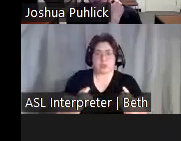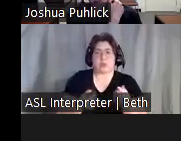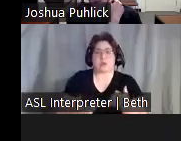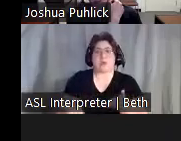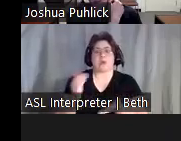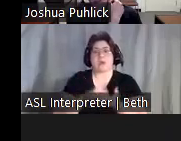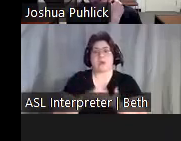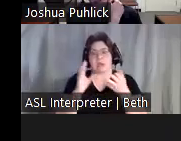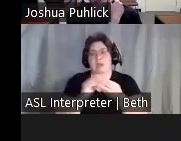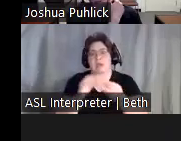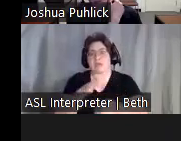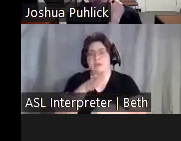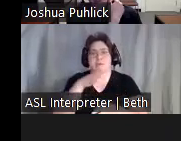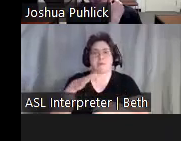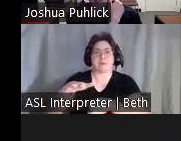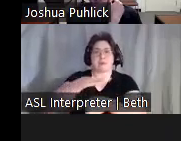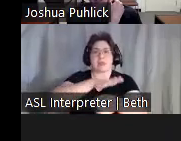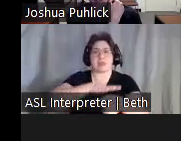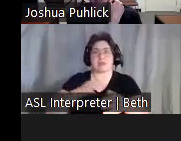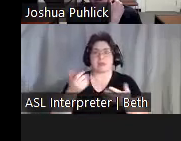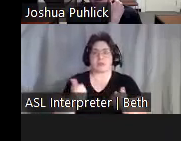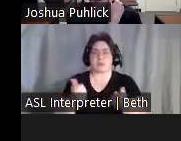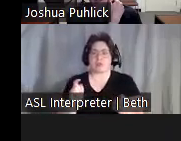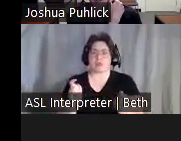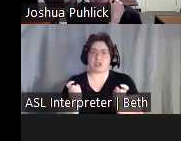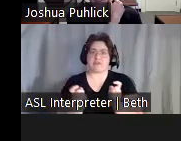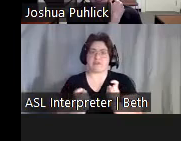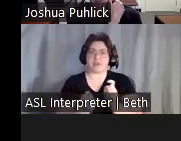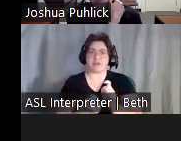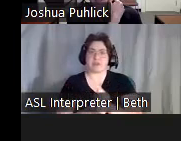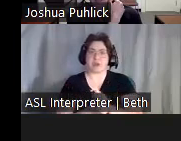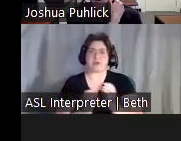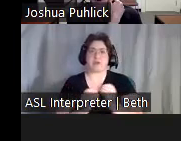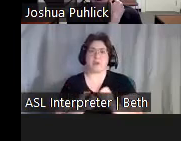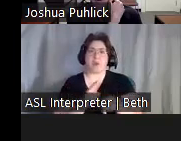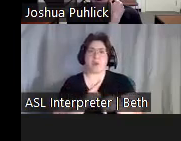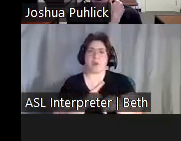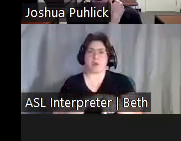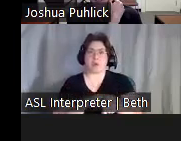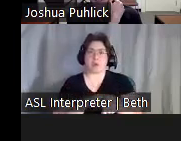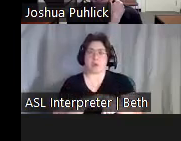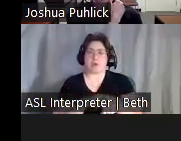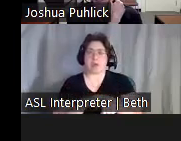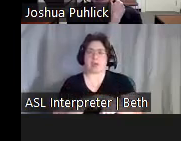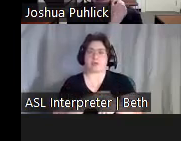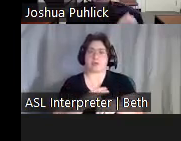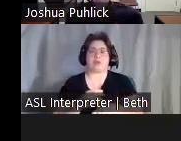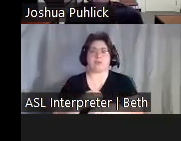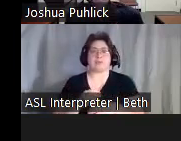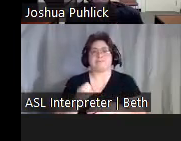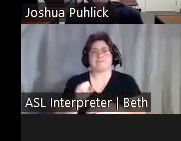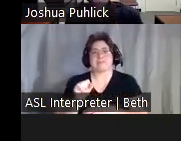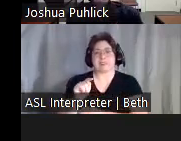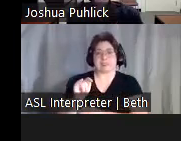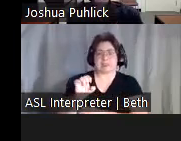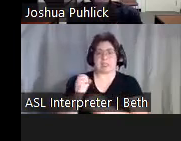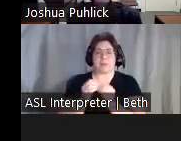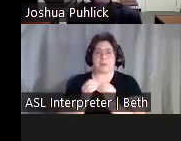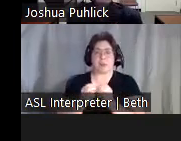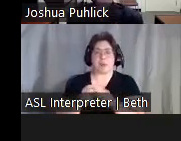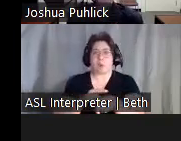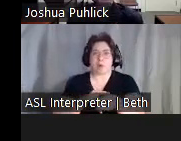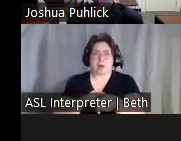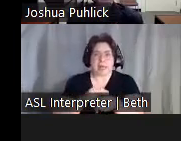plantations, trying to convert those to a more natural state and use native ground cover. And then